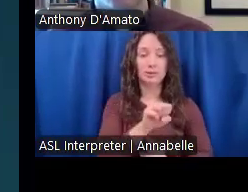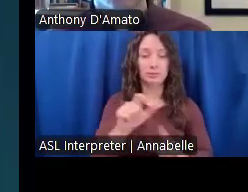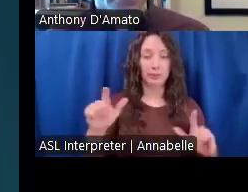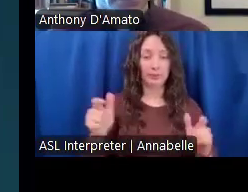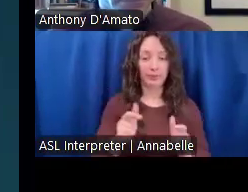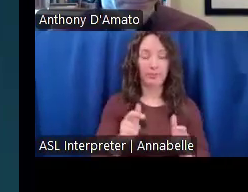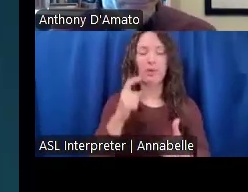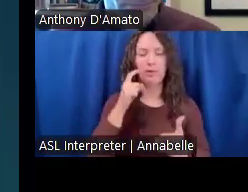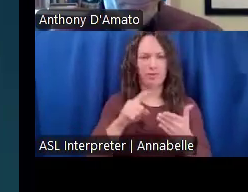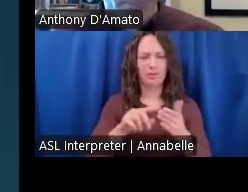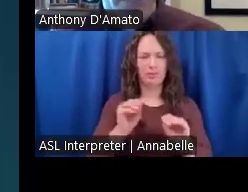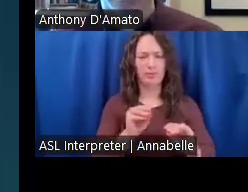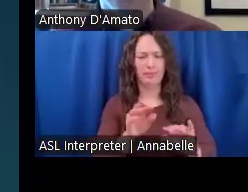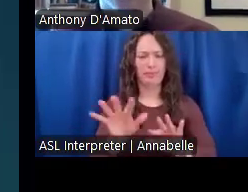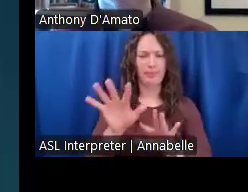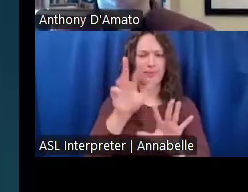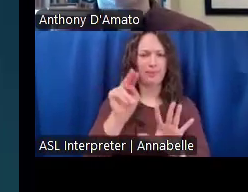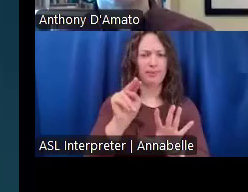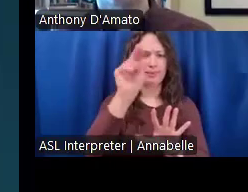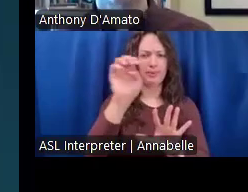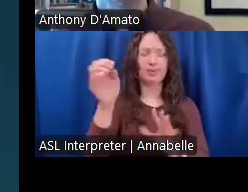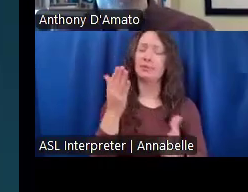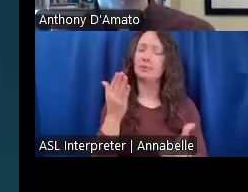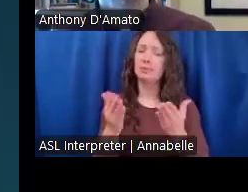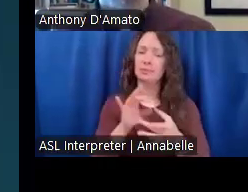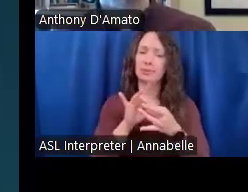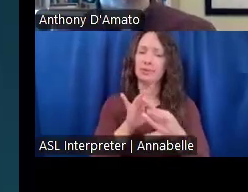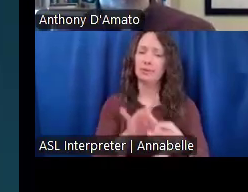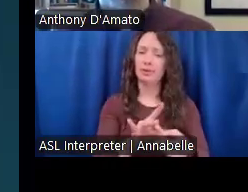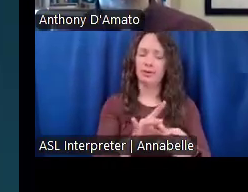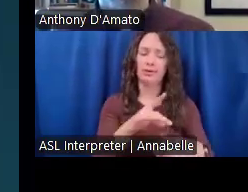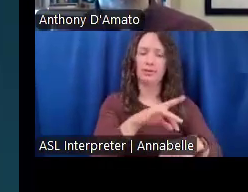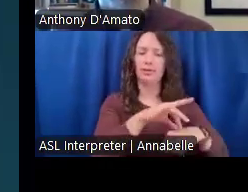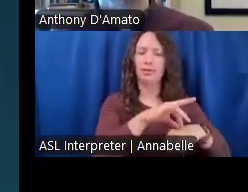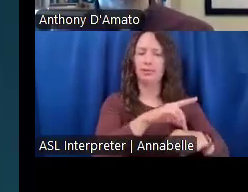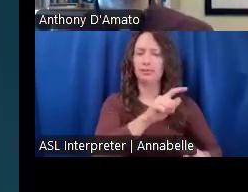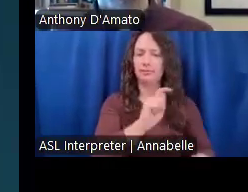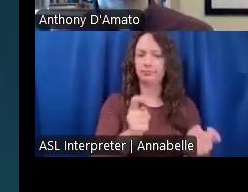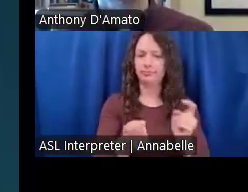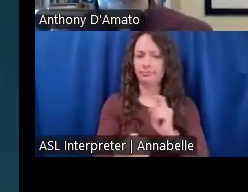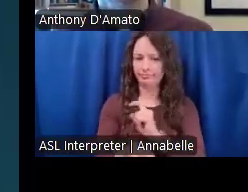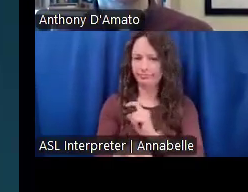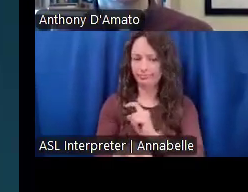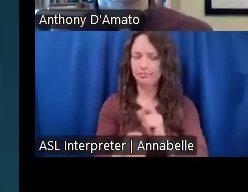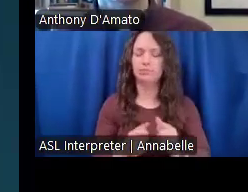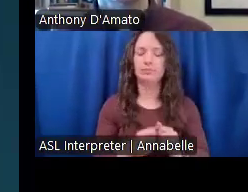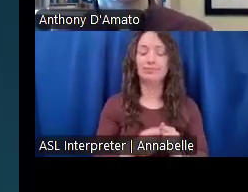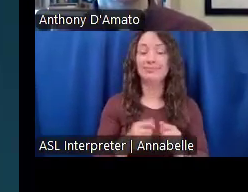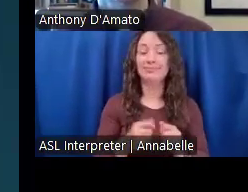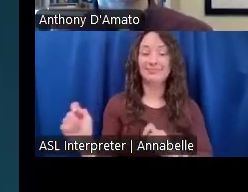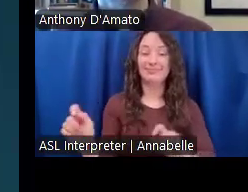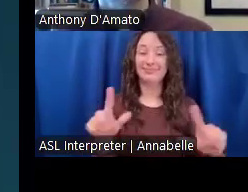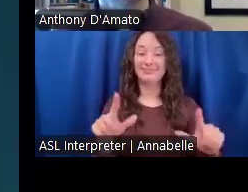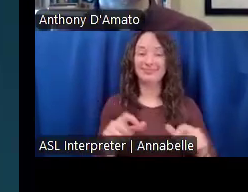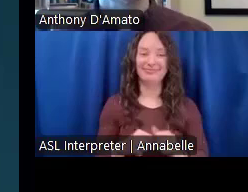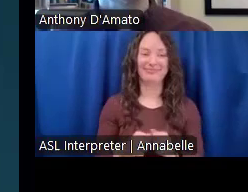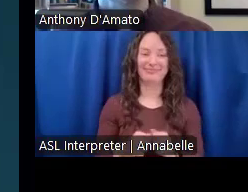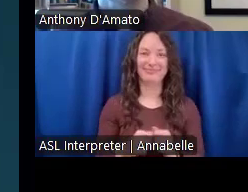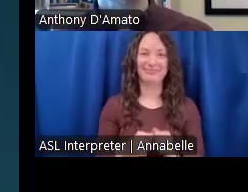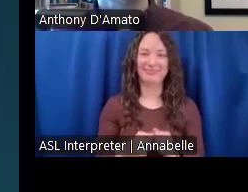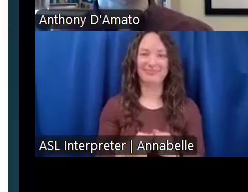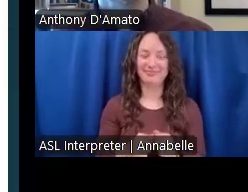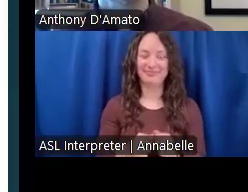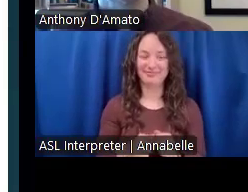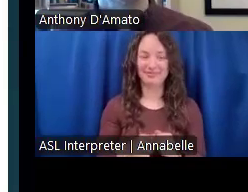to the northeast, which may be climate change related independent of forest structure. Next slide.